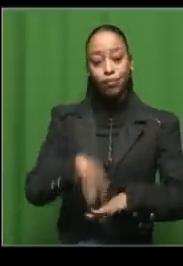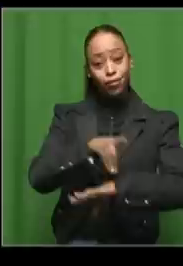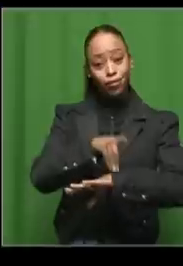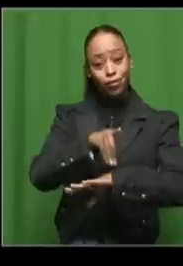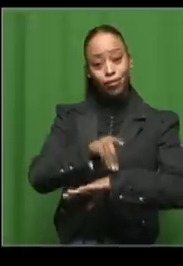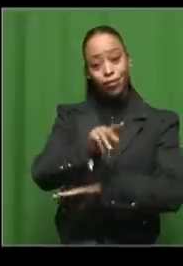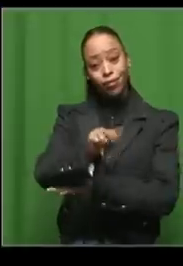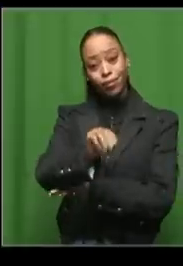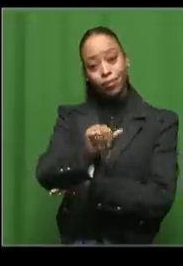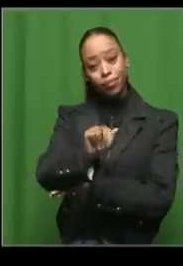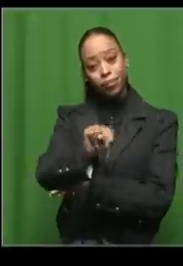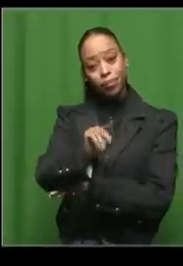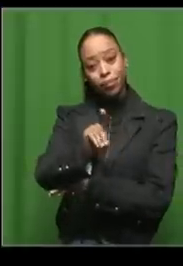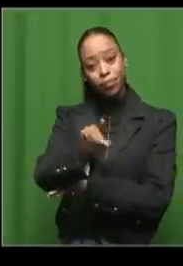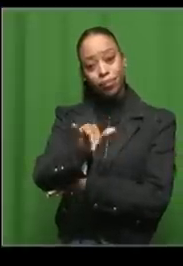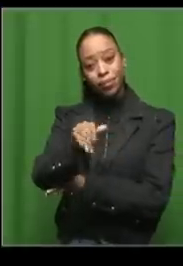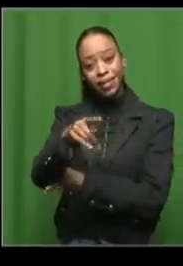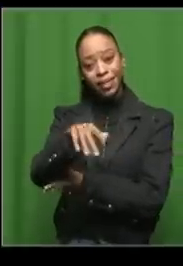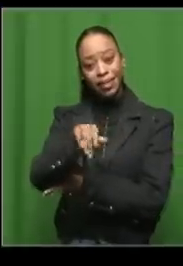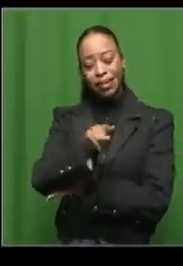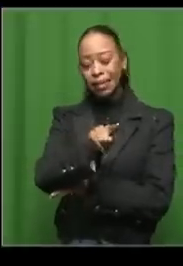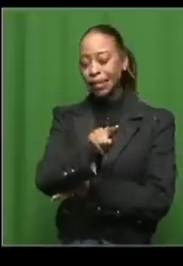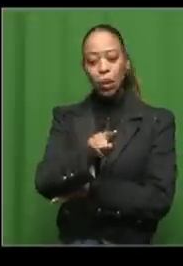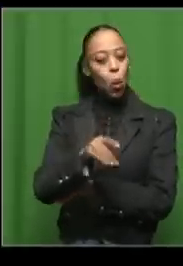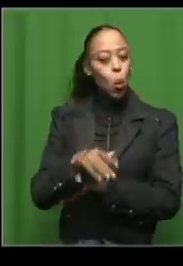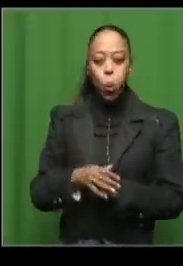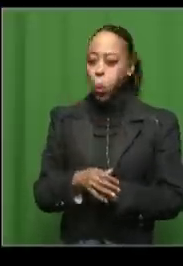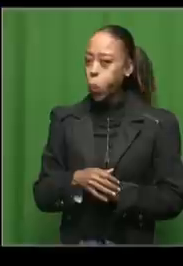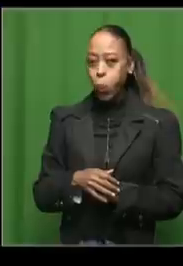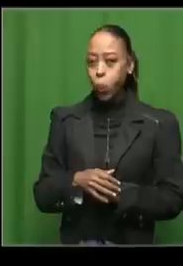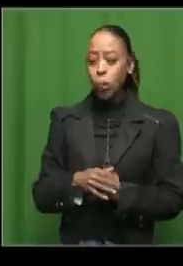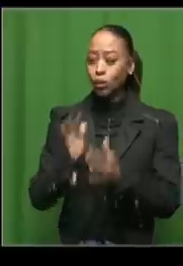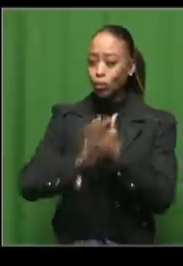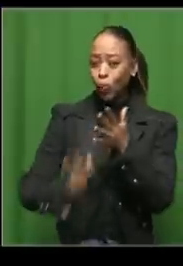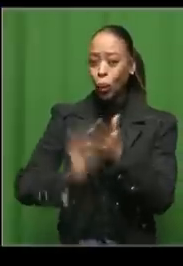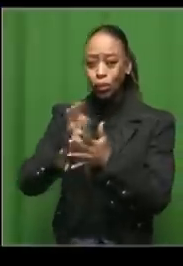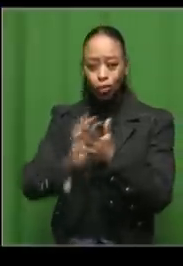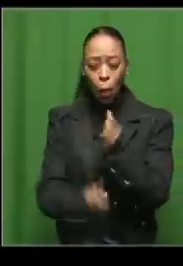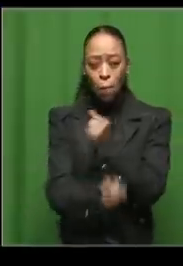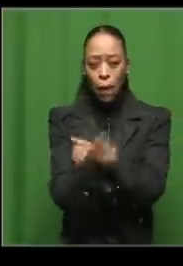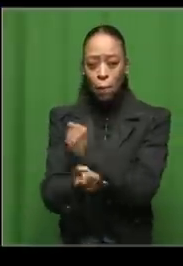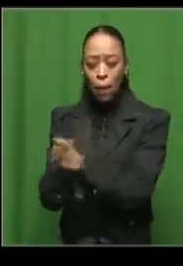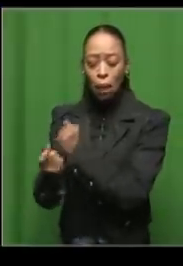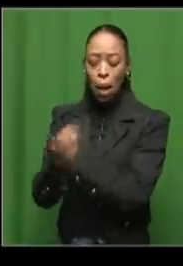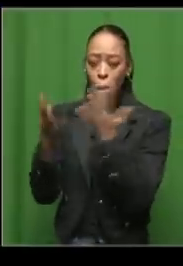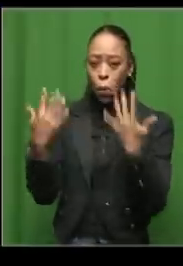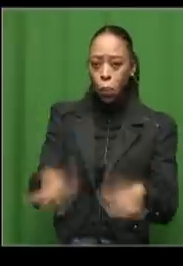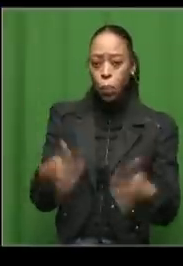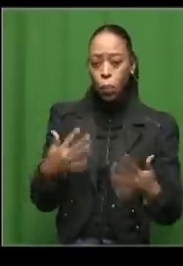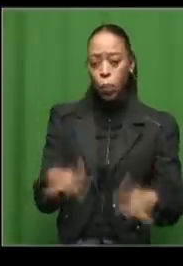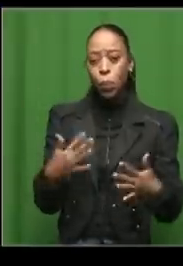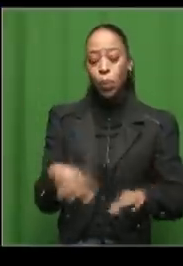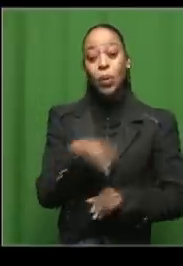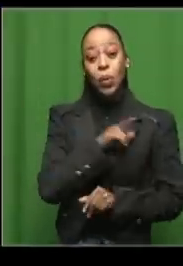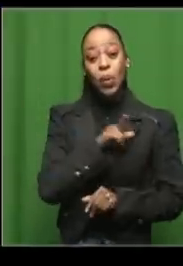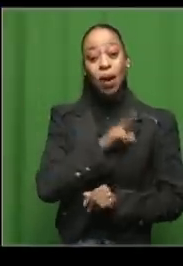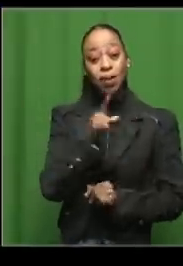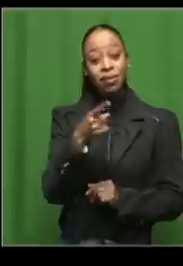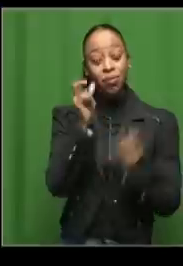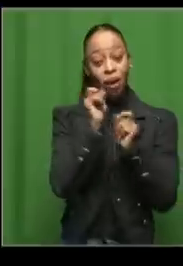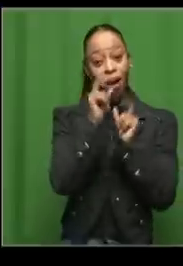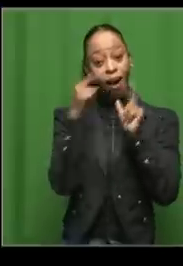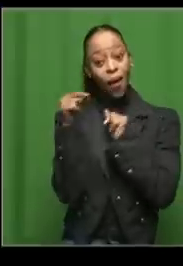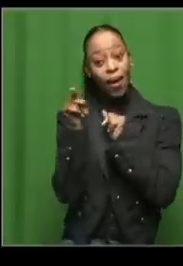gosh, this story is one that just keeps on giving, doesn't it? Because what happened yesterday now, because you'll know the whole link